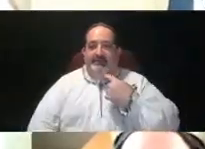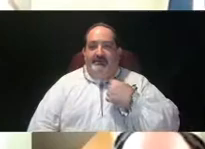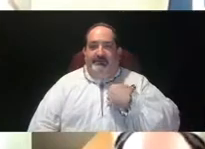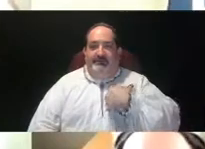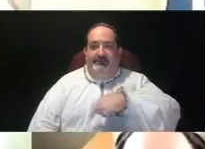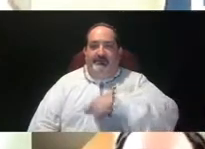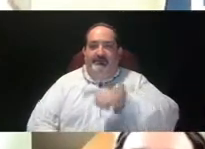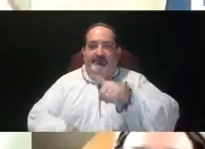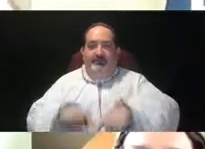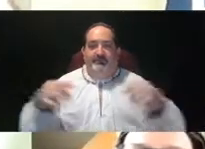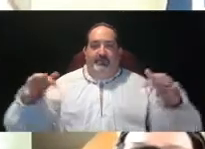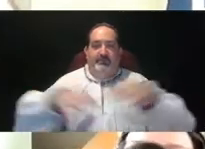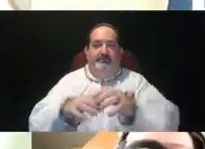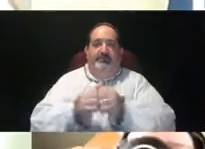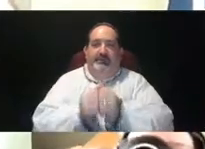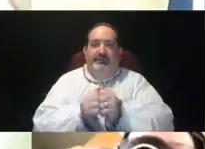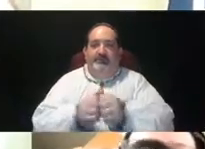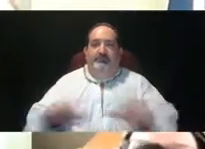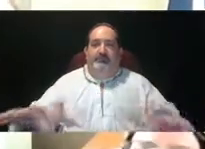together to do the